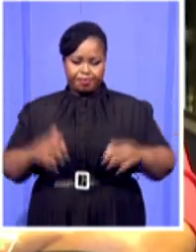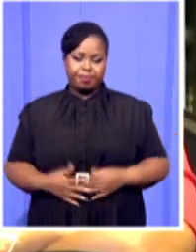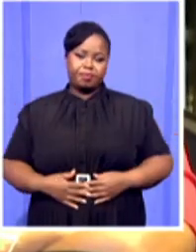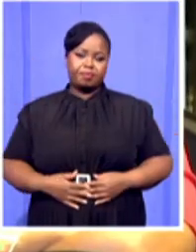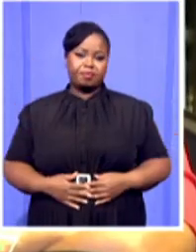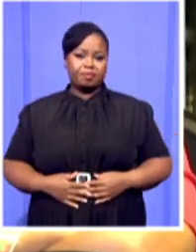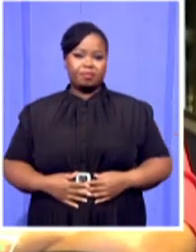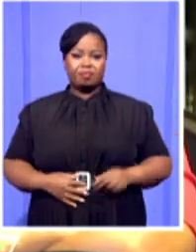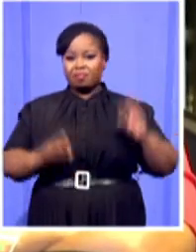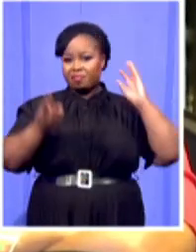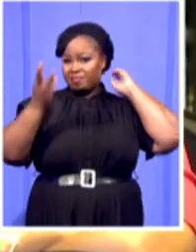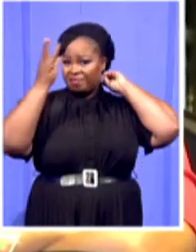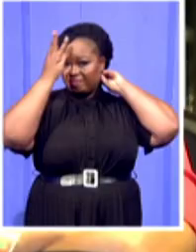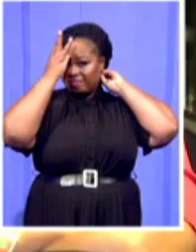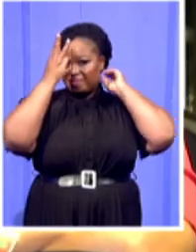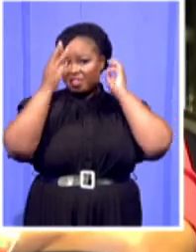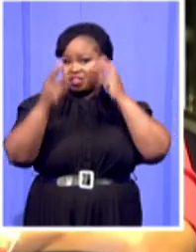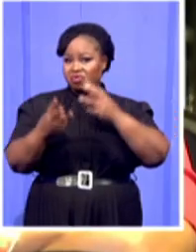Jails are not meant